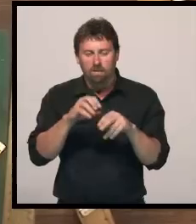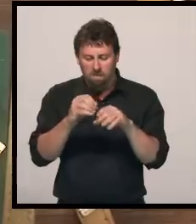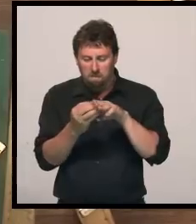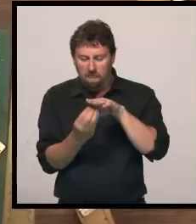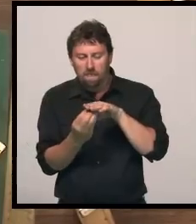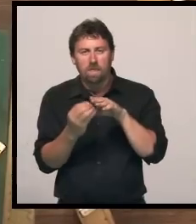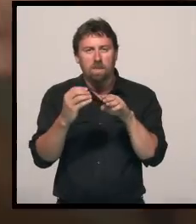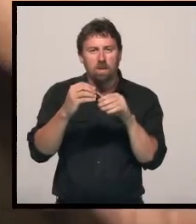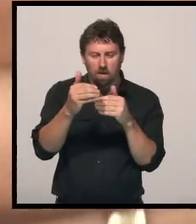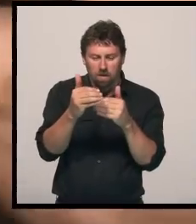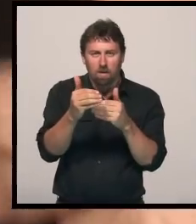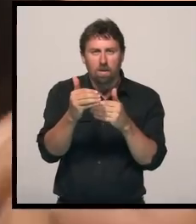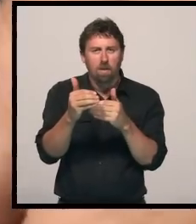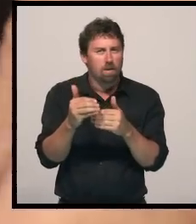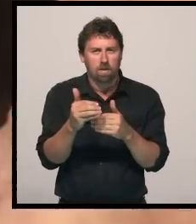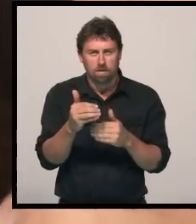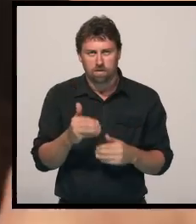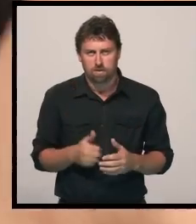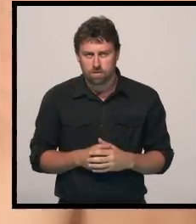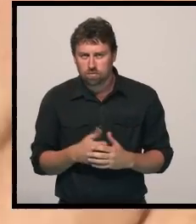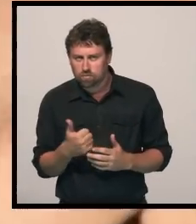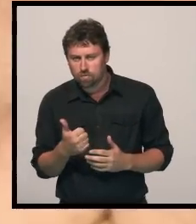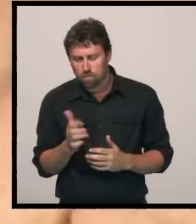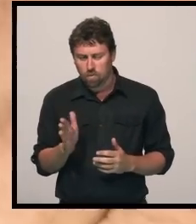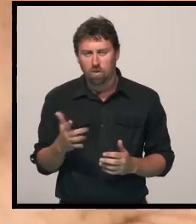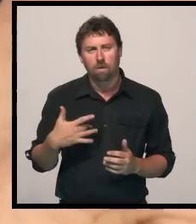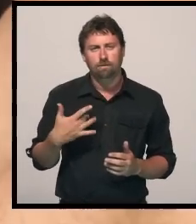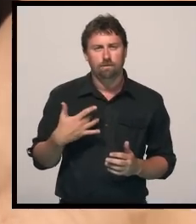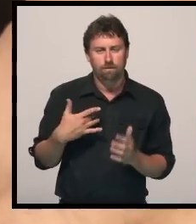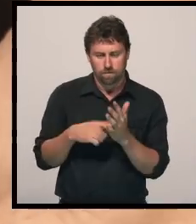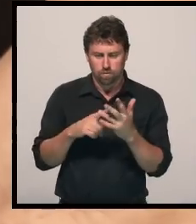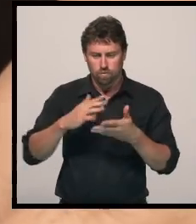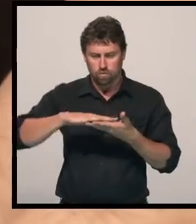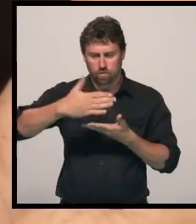side, it should be enough